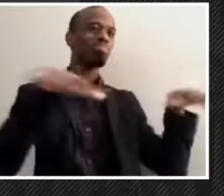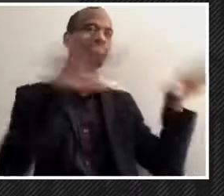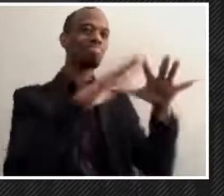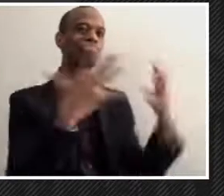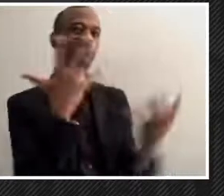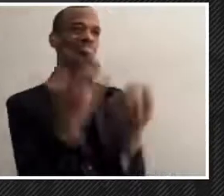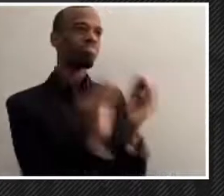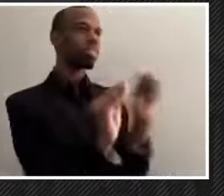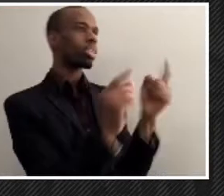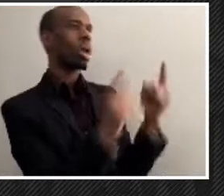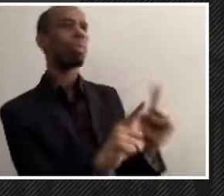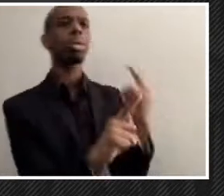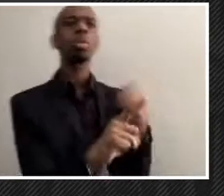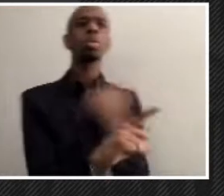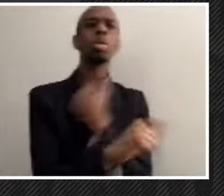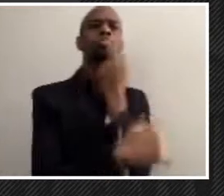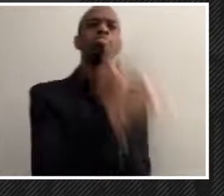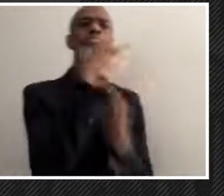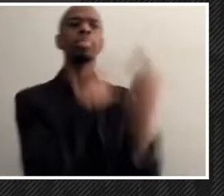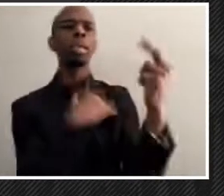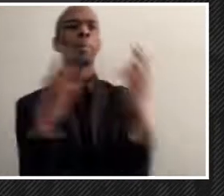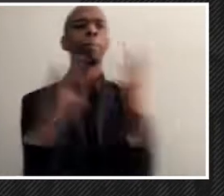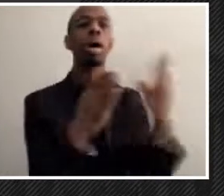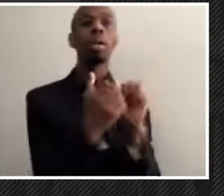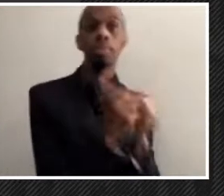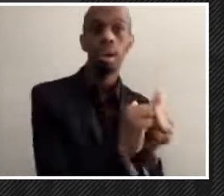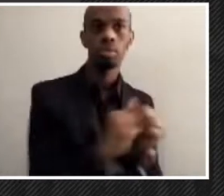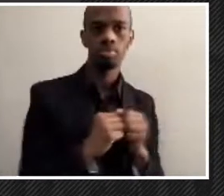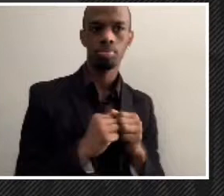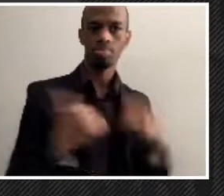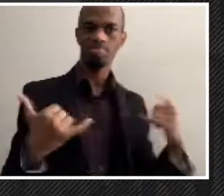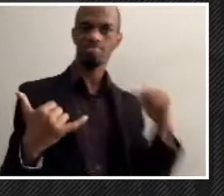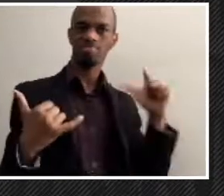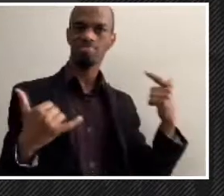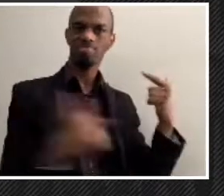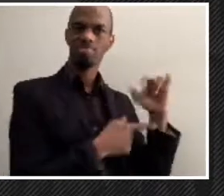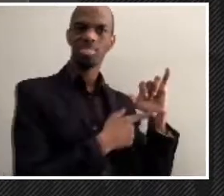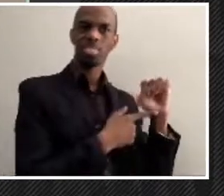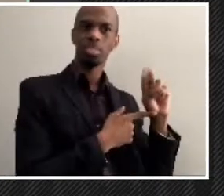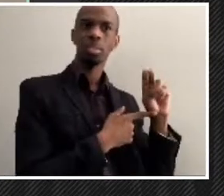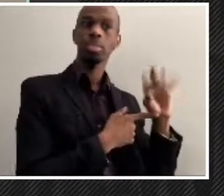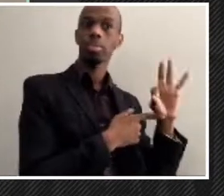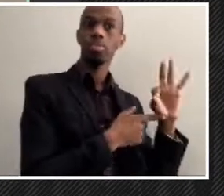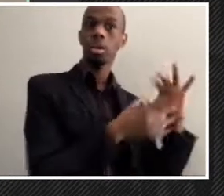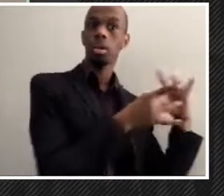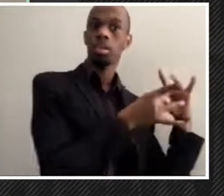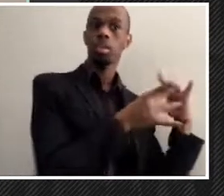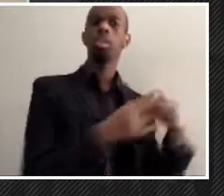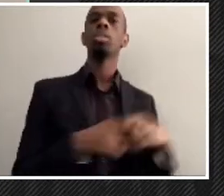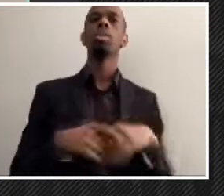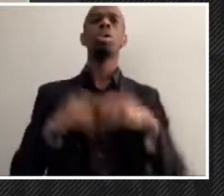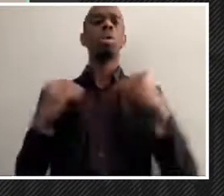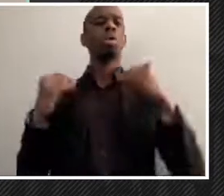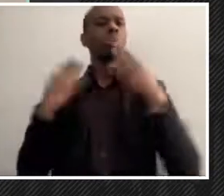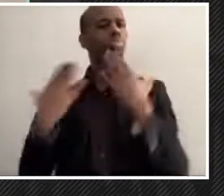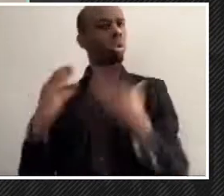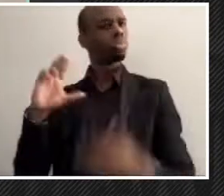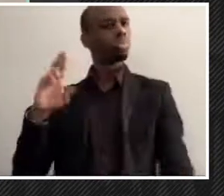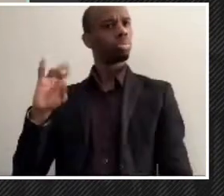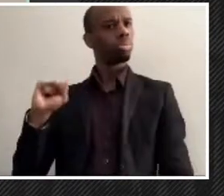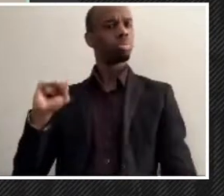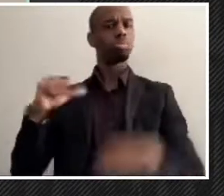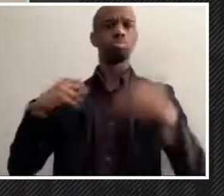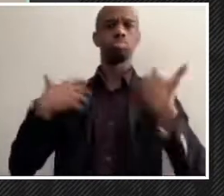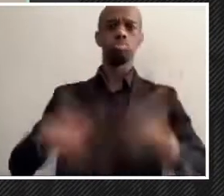with you? Thank you very much, Chris. You know, honestly, that question was really masterfully